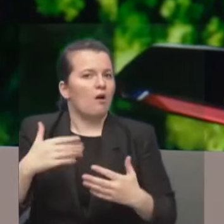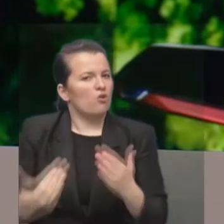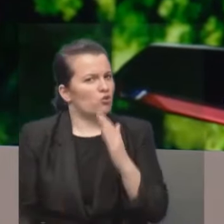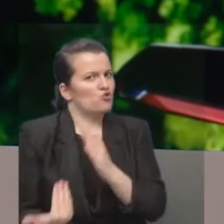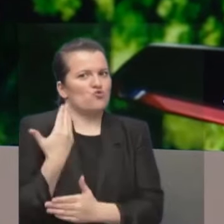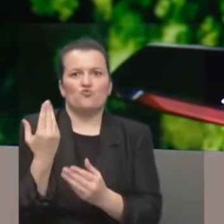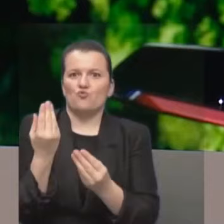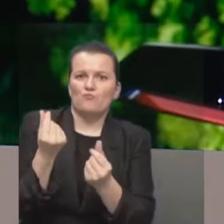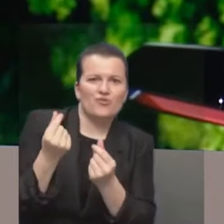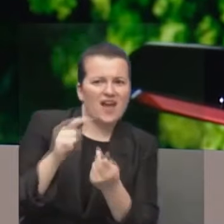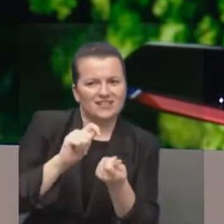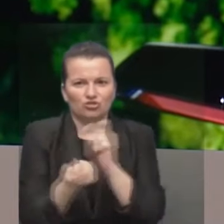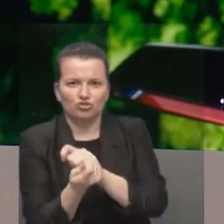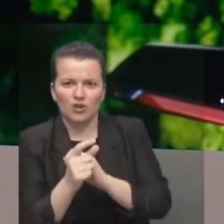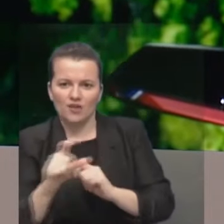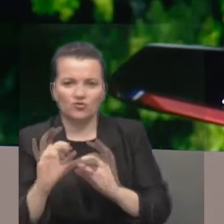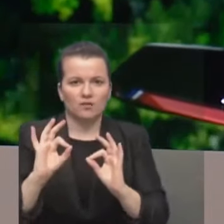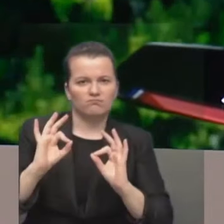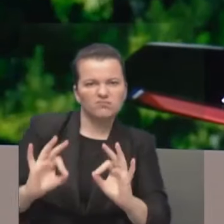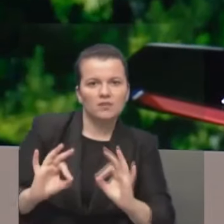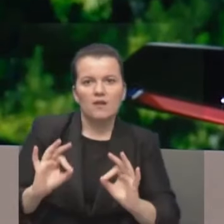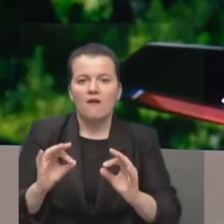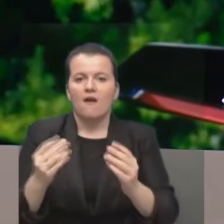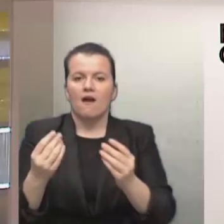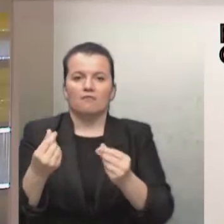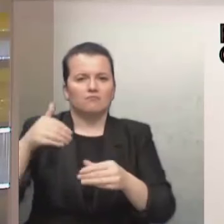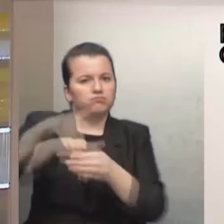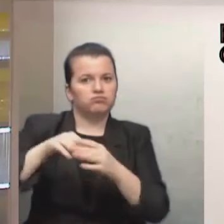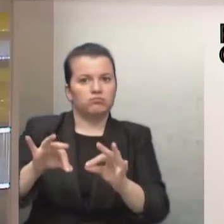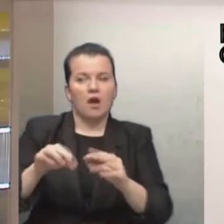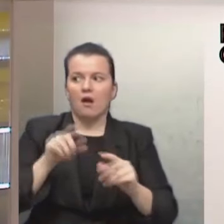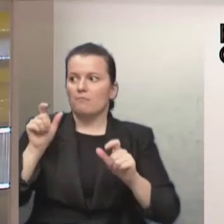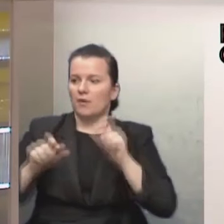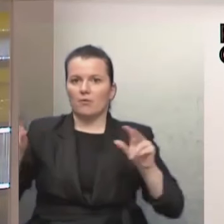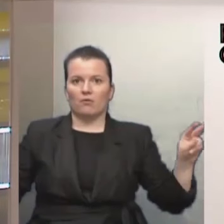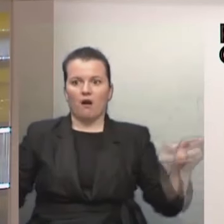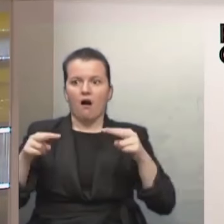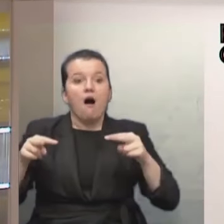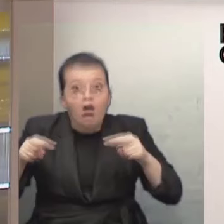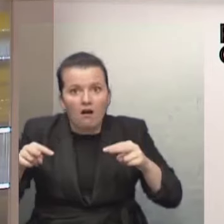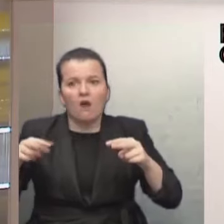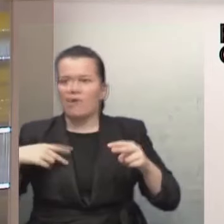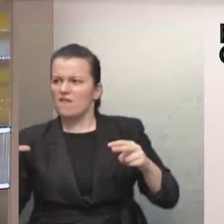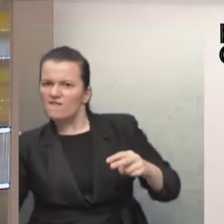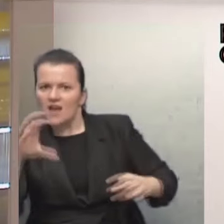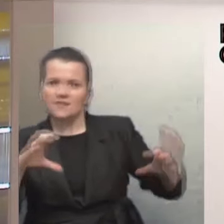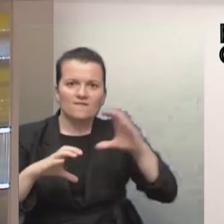and better residual values and making your brands more attractive overall. That is our, as it were,